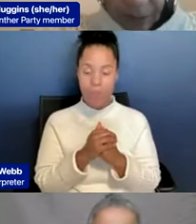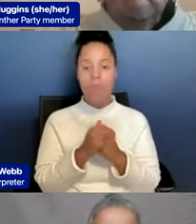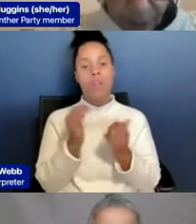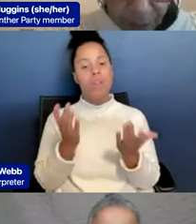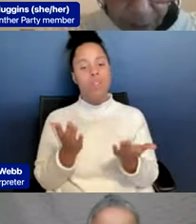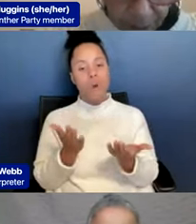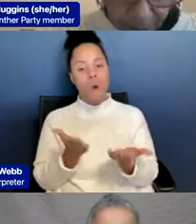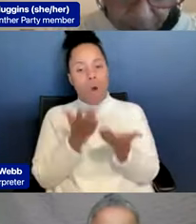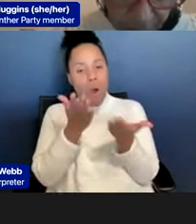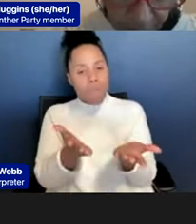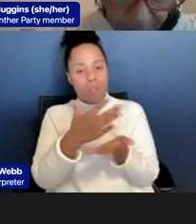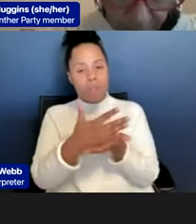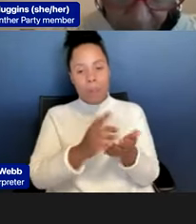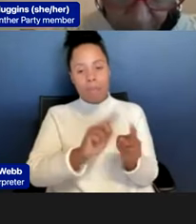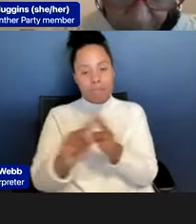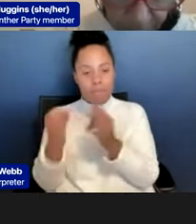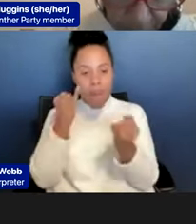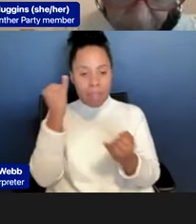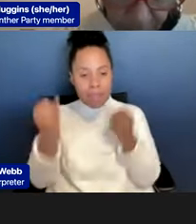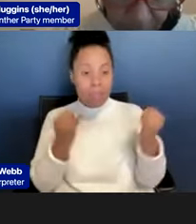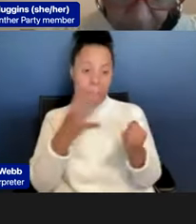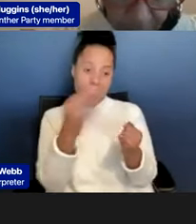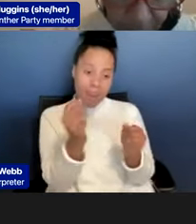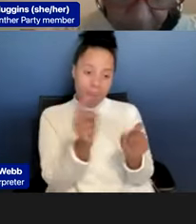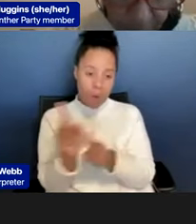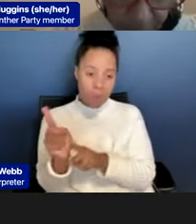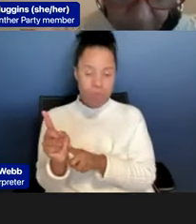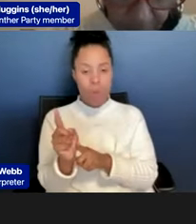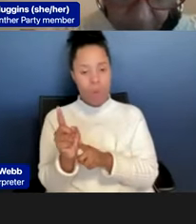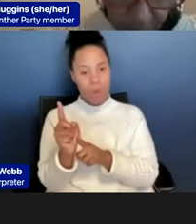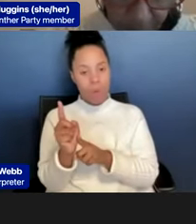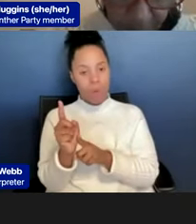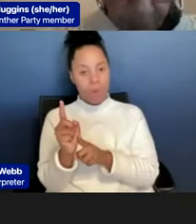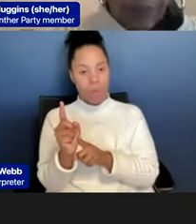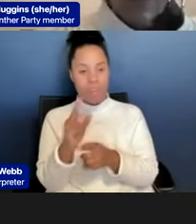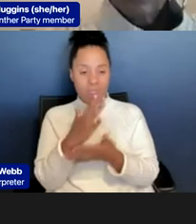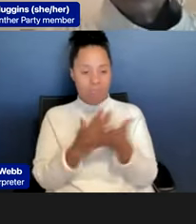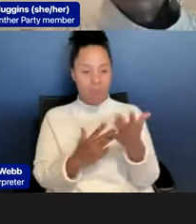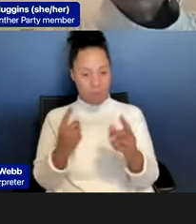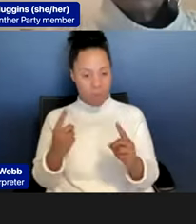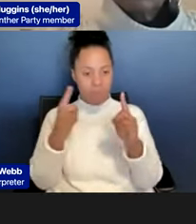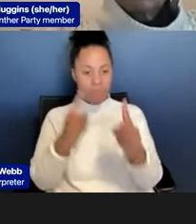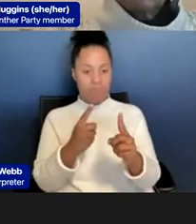these ideas, but also some of the charges too. The questions, of course, you know,